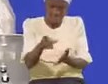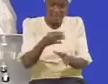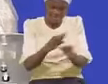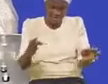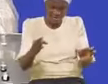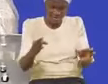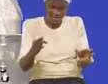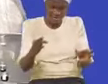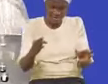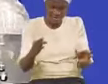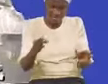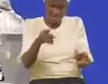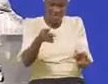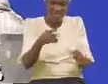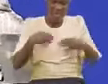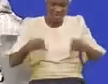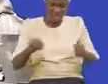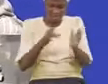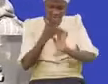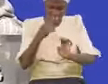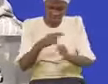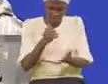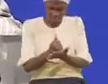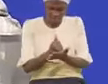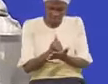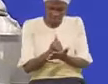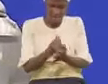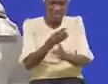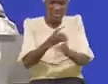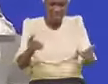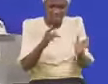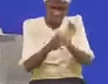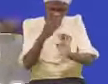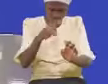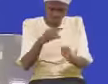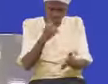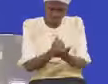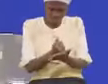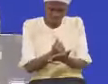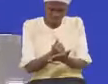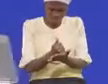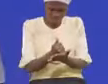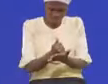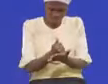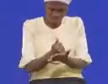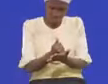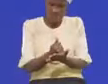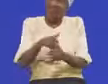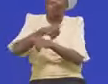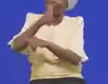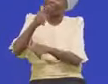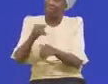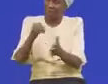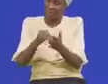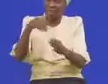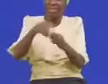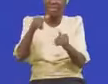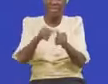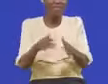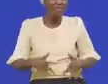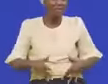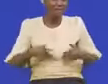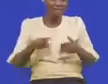Kovo vokapa. Heal, Padaya, deliver, Hakatutu, confirm it in every life. Apoto dokoji